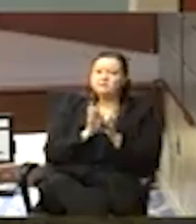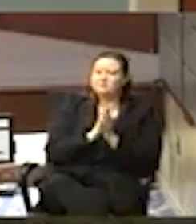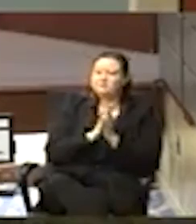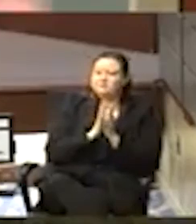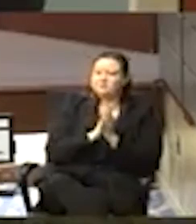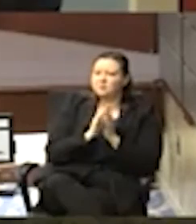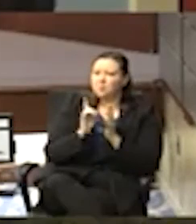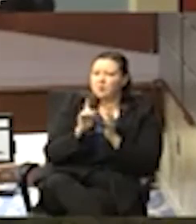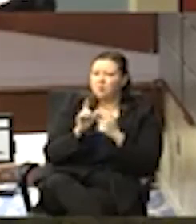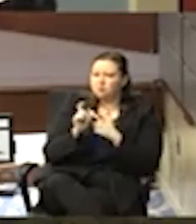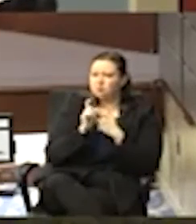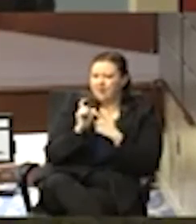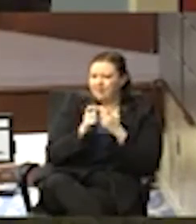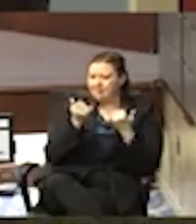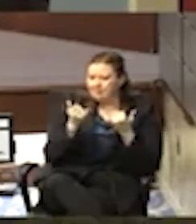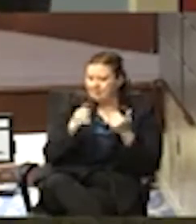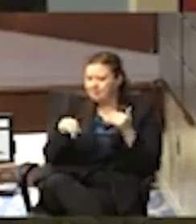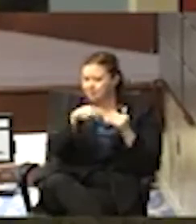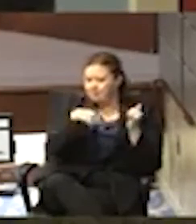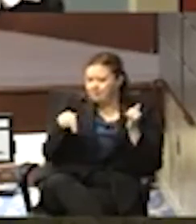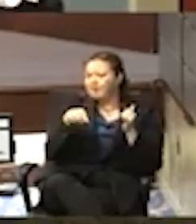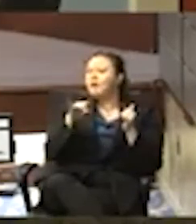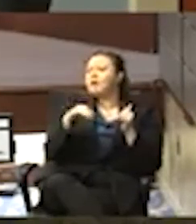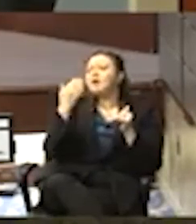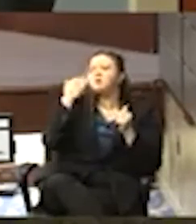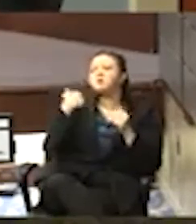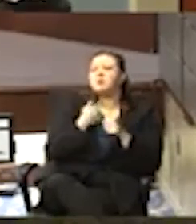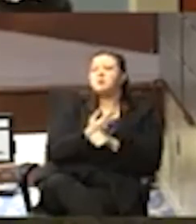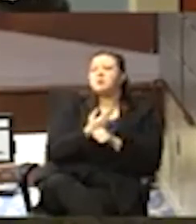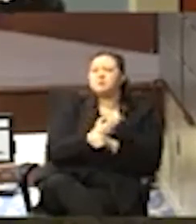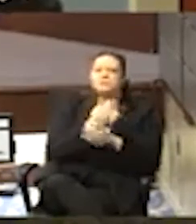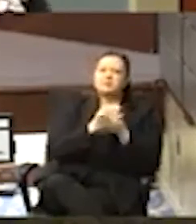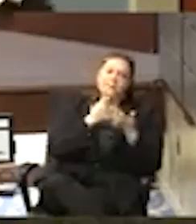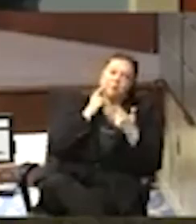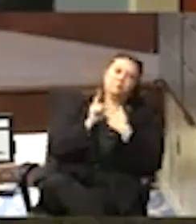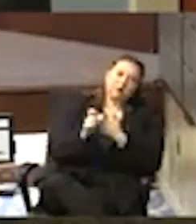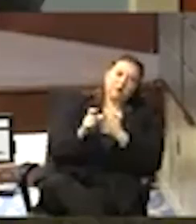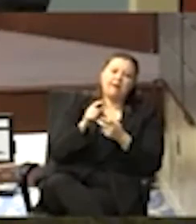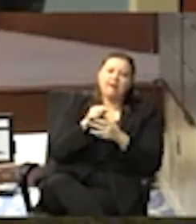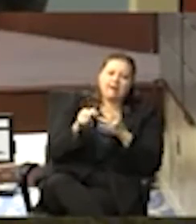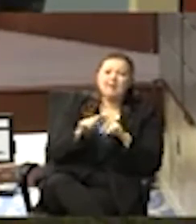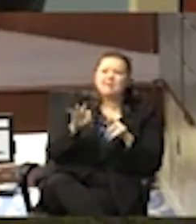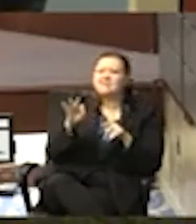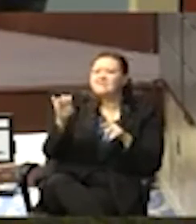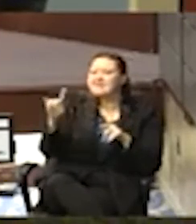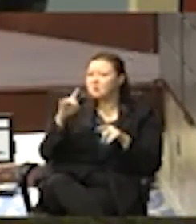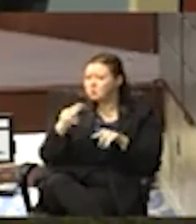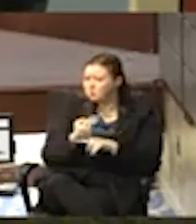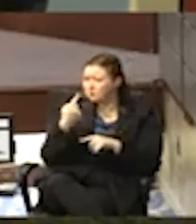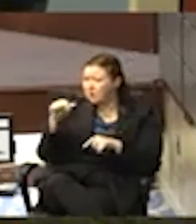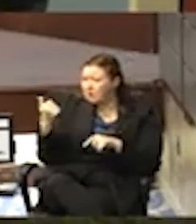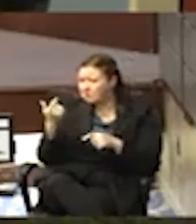where the track is, right? Is that, I know that, you know, we use it for summer track and we use it for those things. Is the field used for